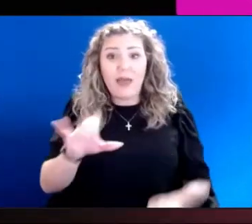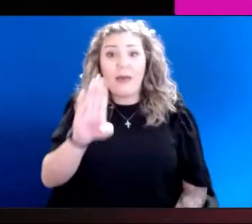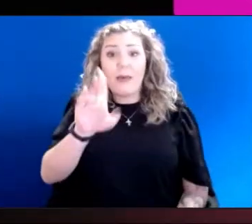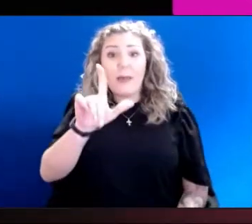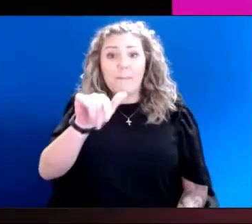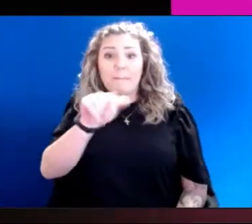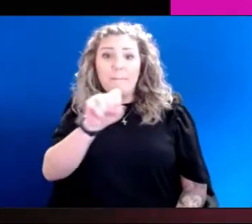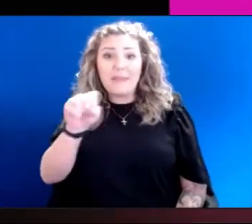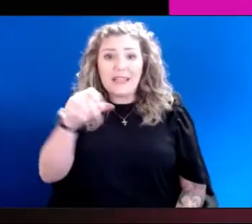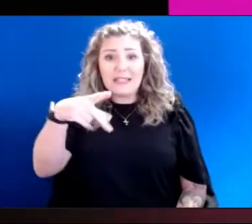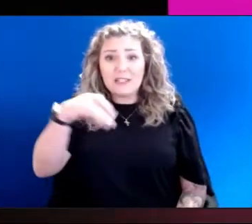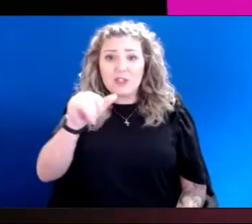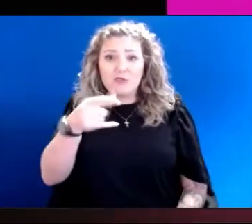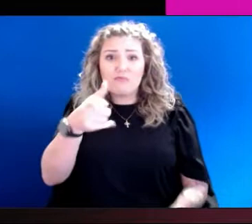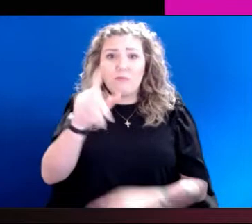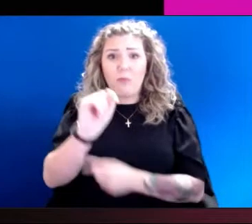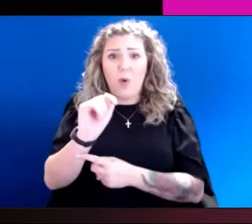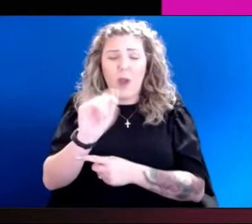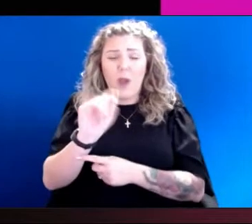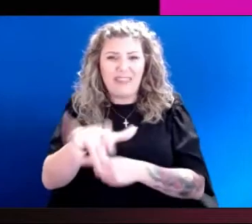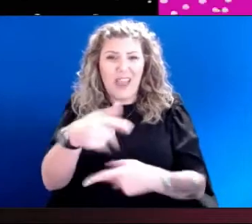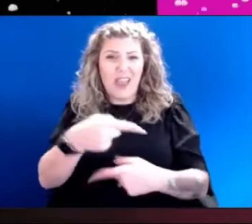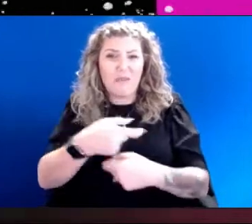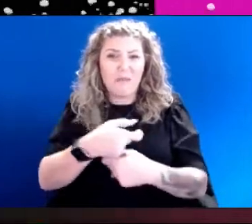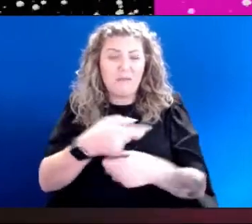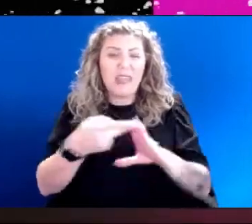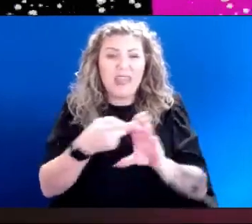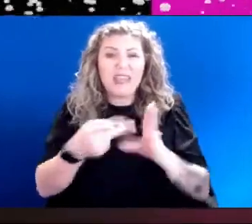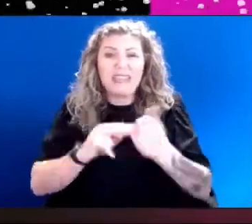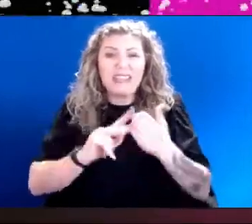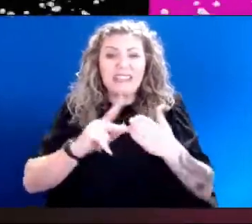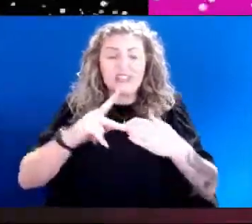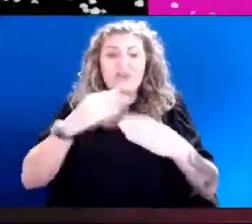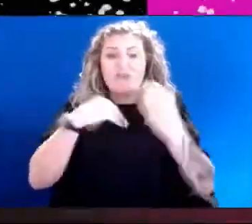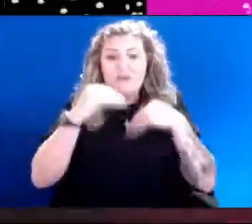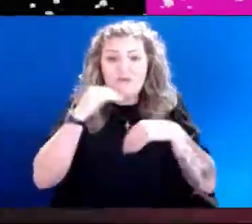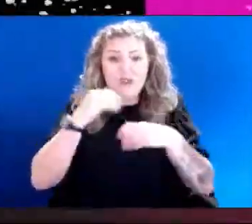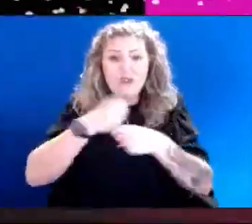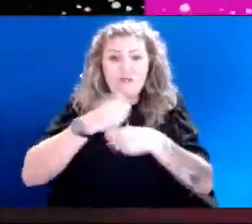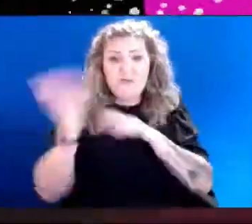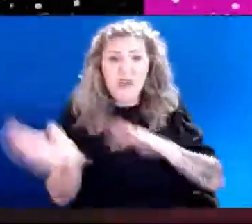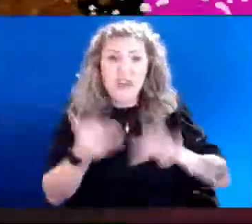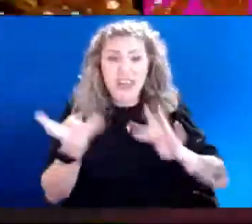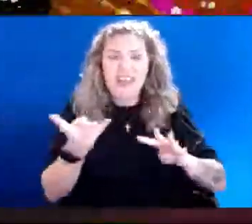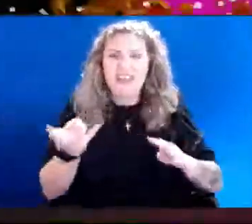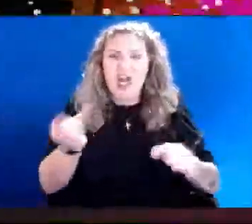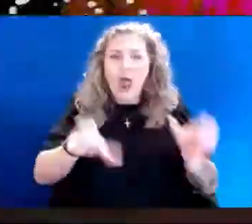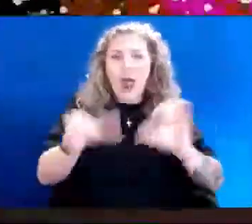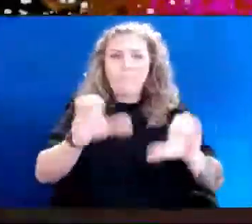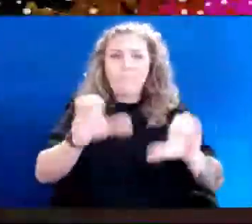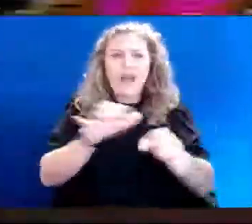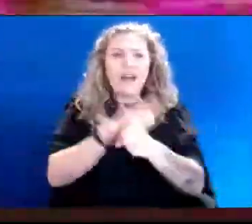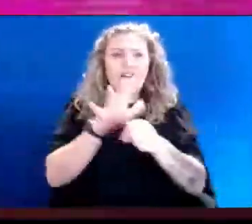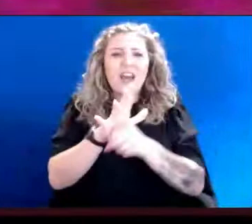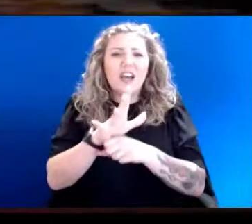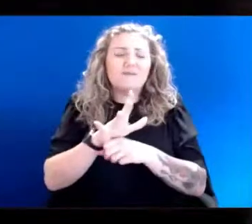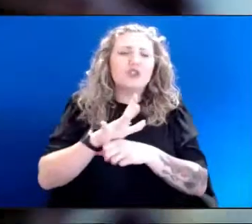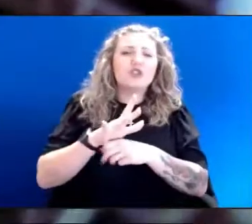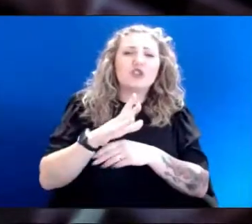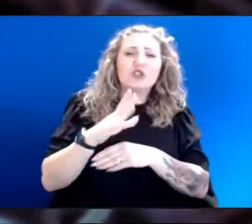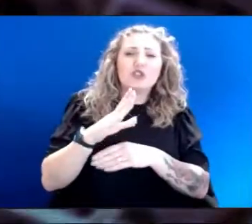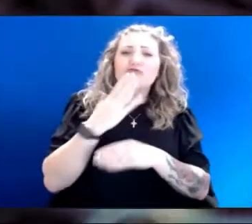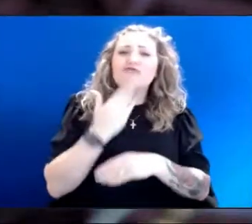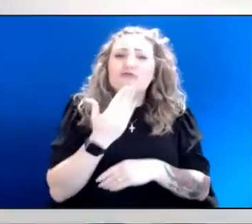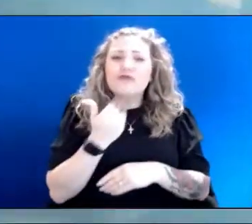The point in which food manufacturers pour just the right amounts of sugar, salt, and fat into all the foods we love, overriding